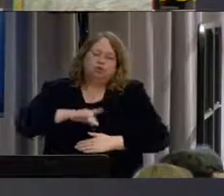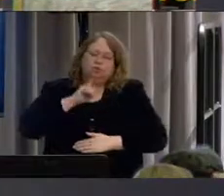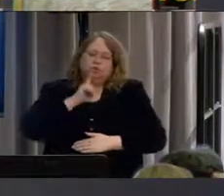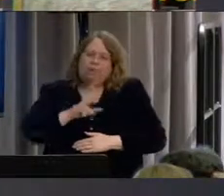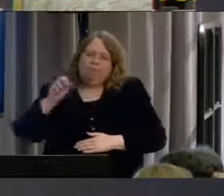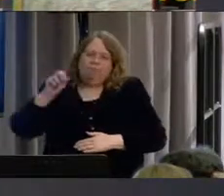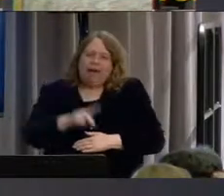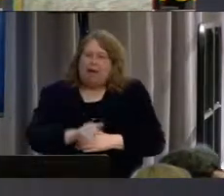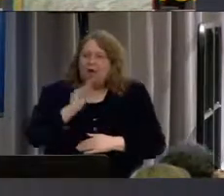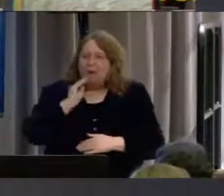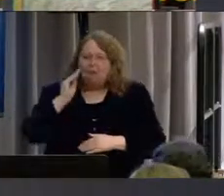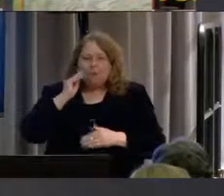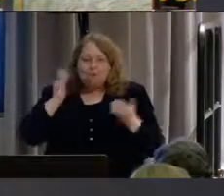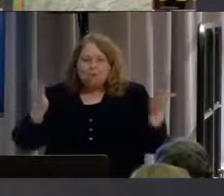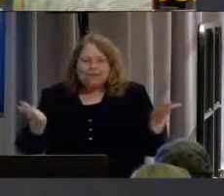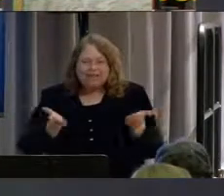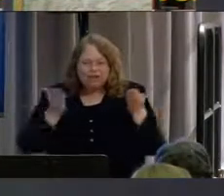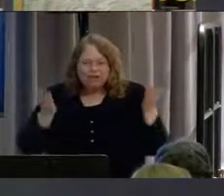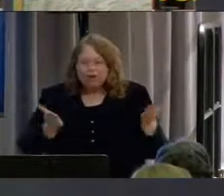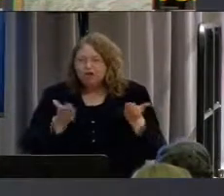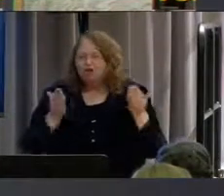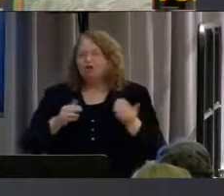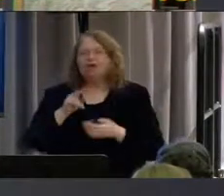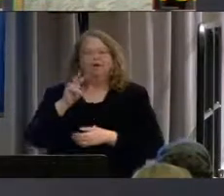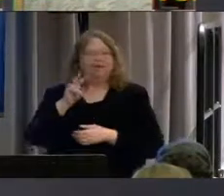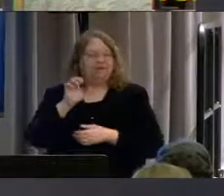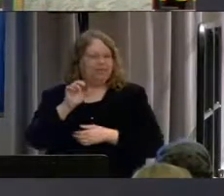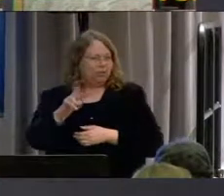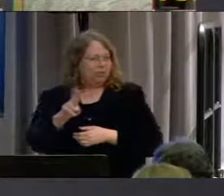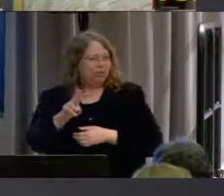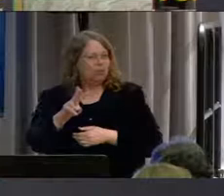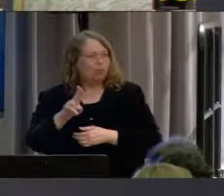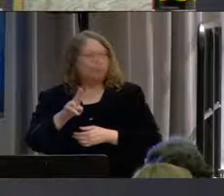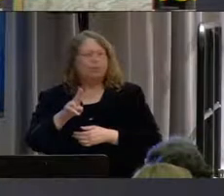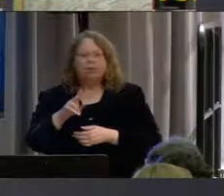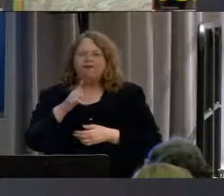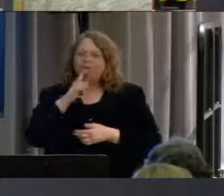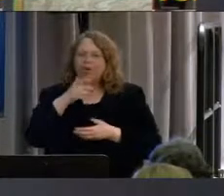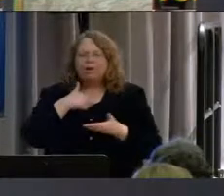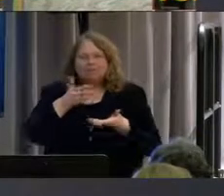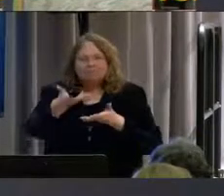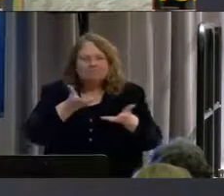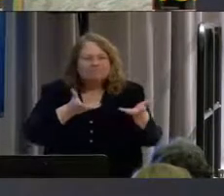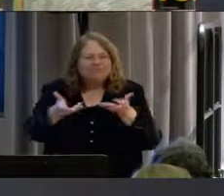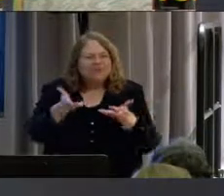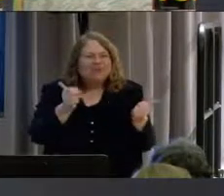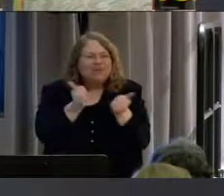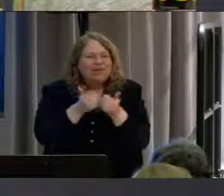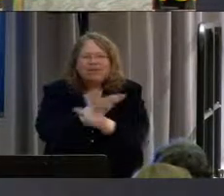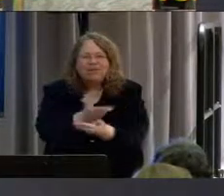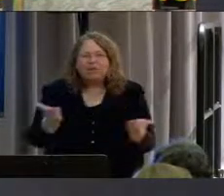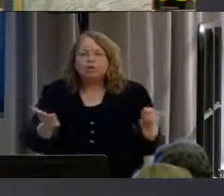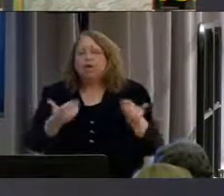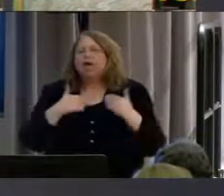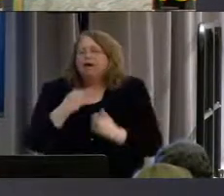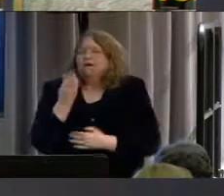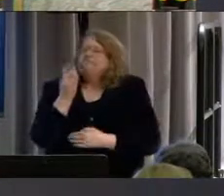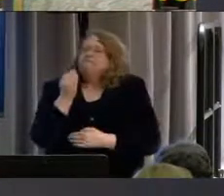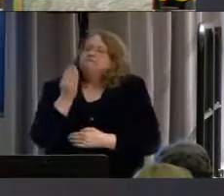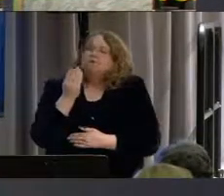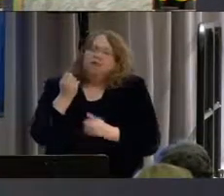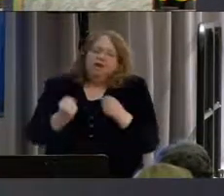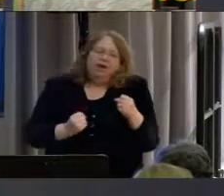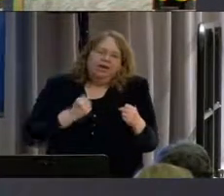home at VCU and share some time with you. I certainly spent 14 delightful